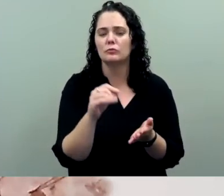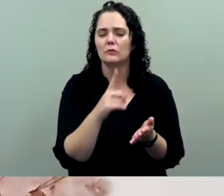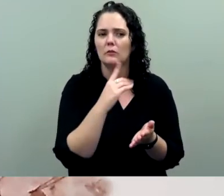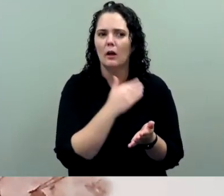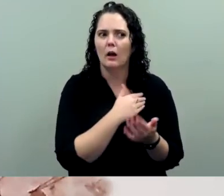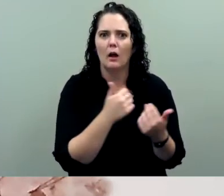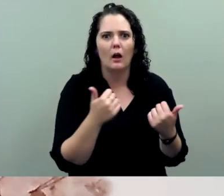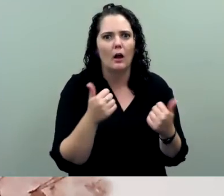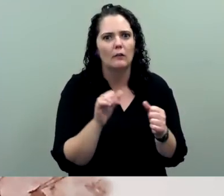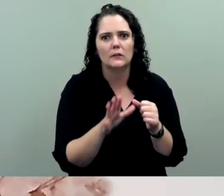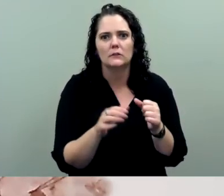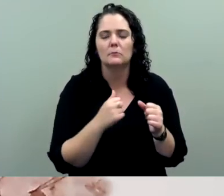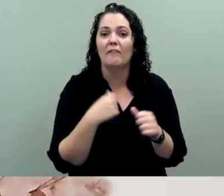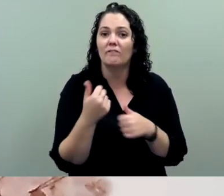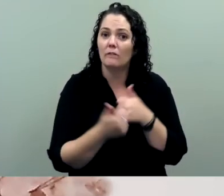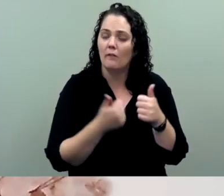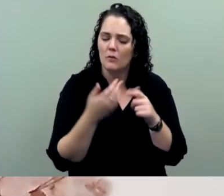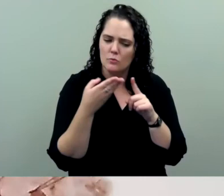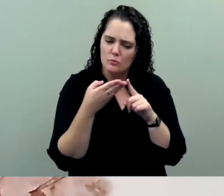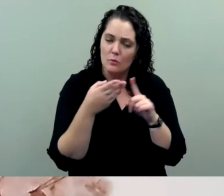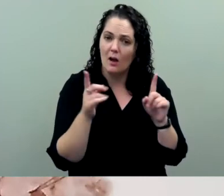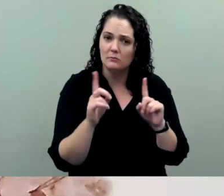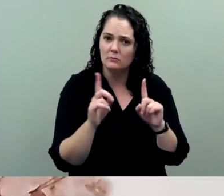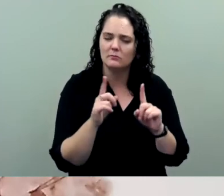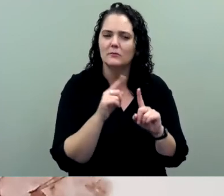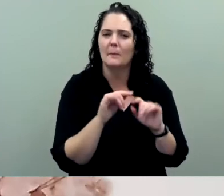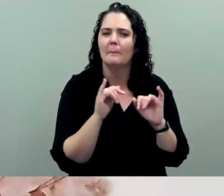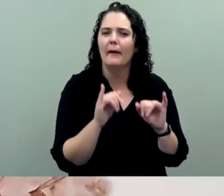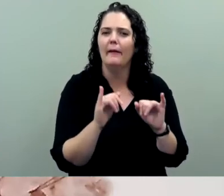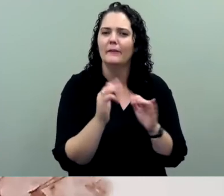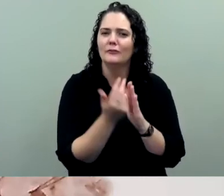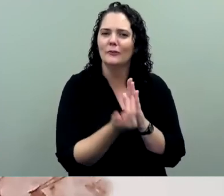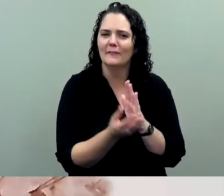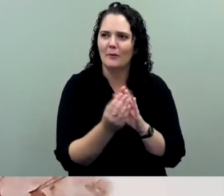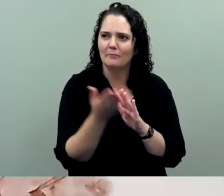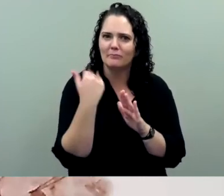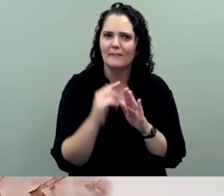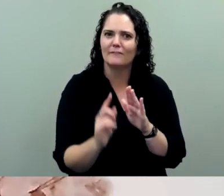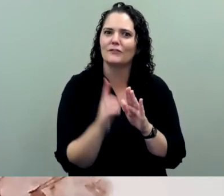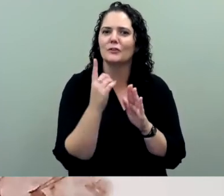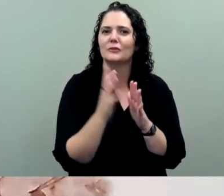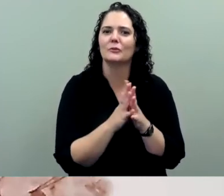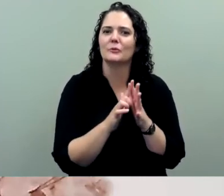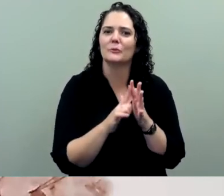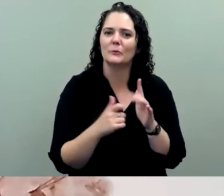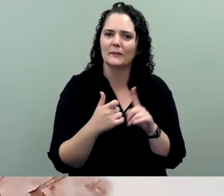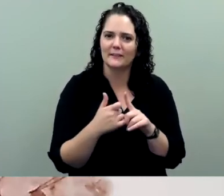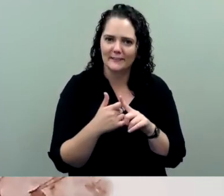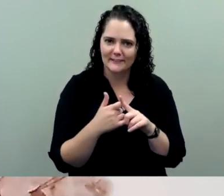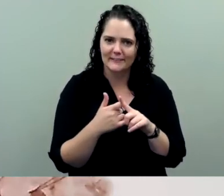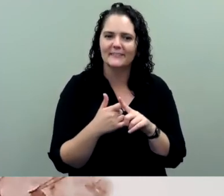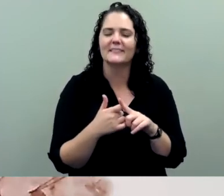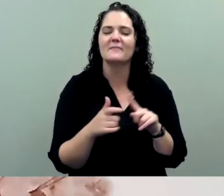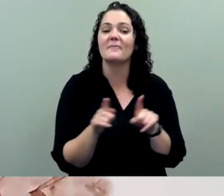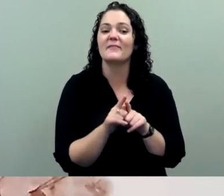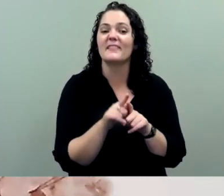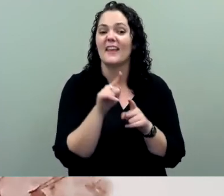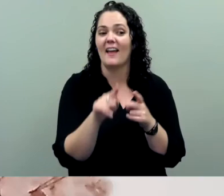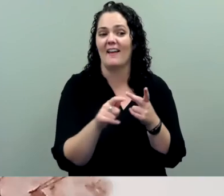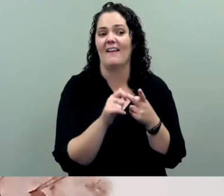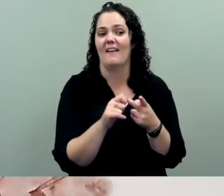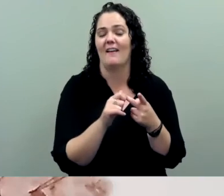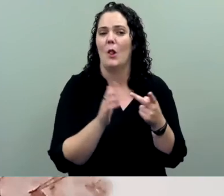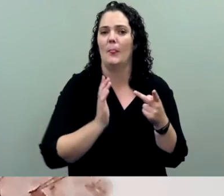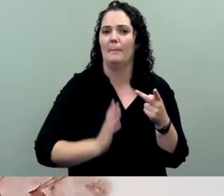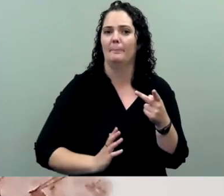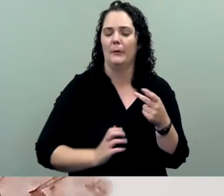did for this entire term, this entire class, was that bad drawing I did in week 1. I always do this body extension very early in the process